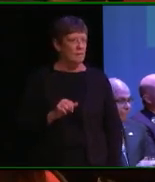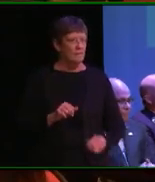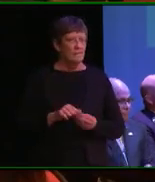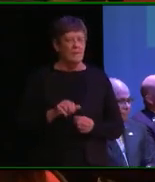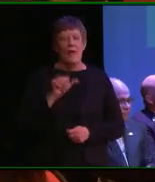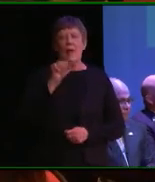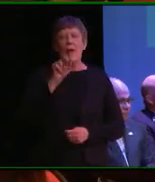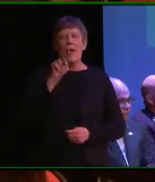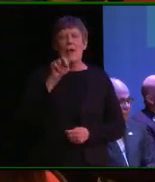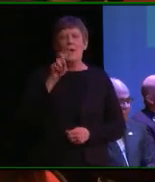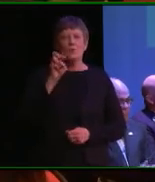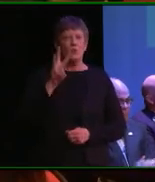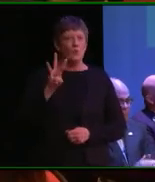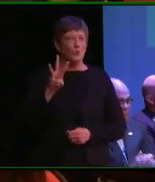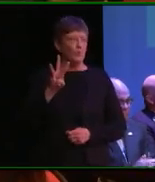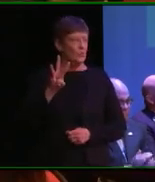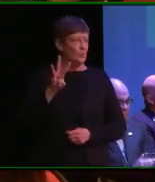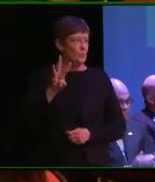Andrew Chenier,